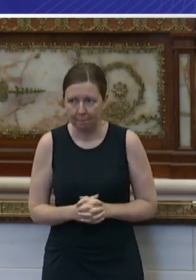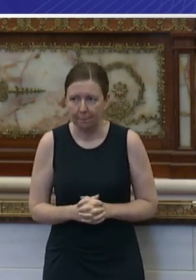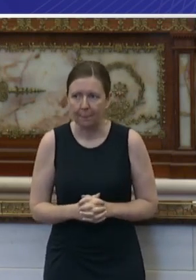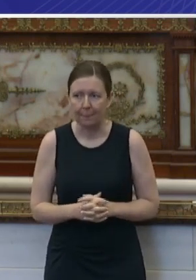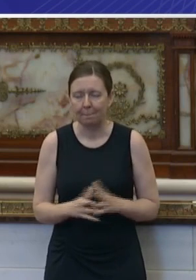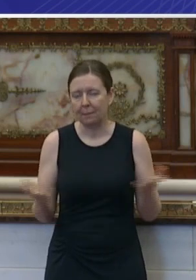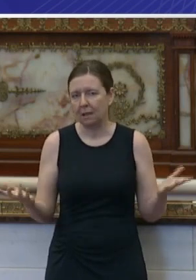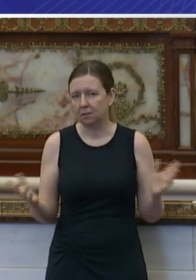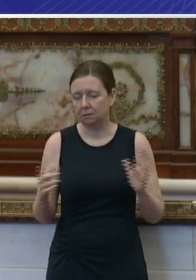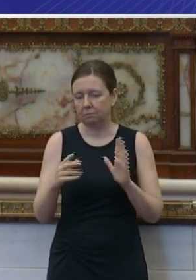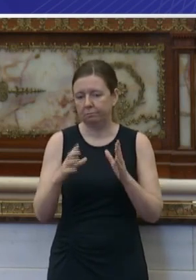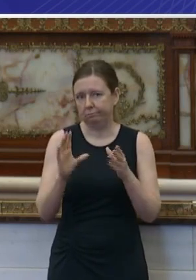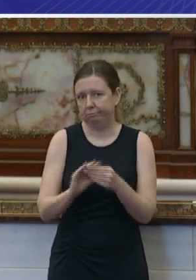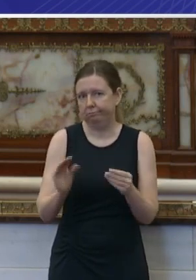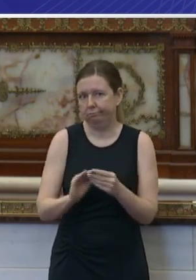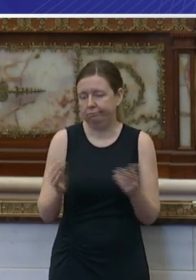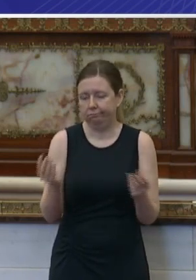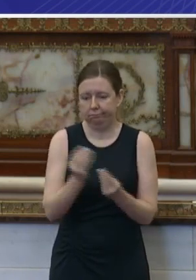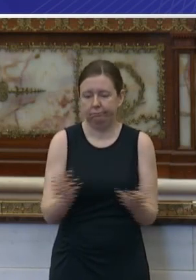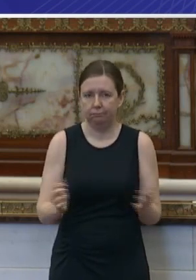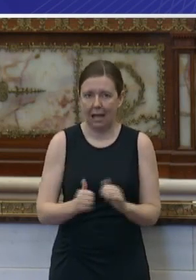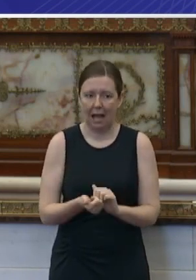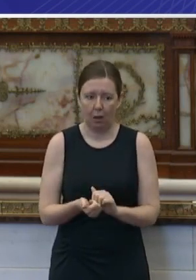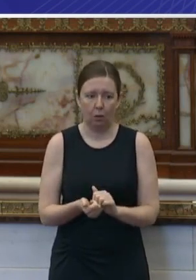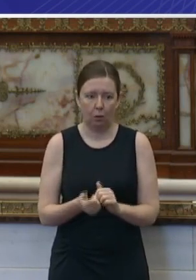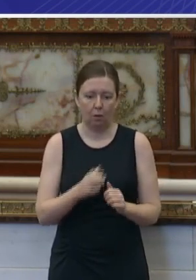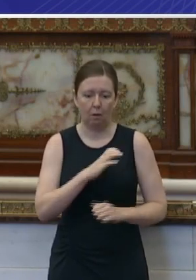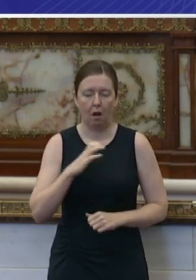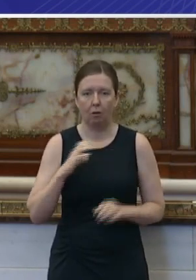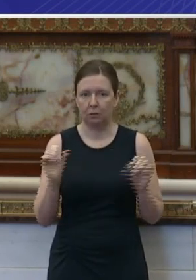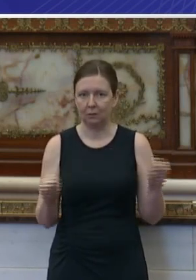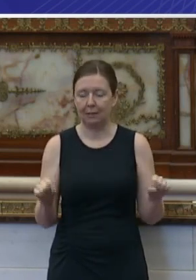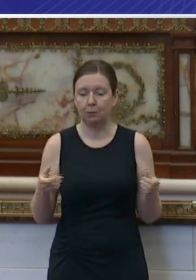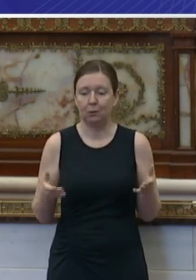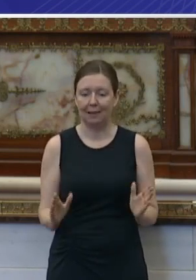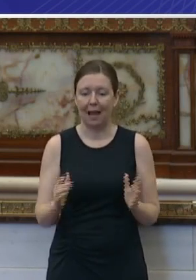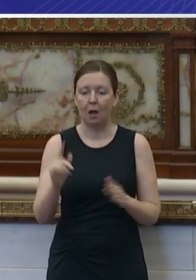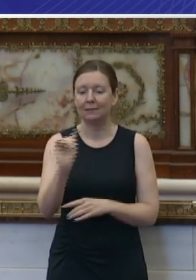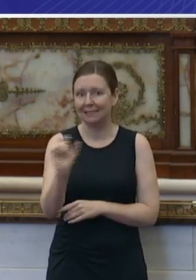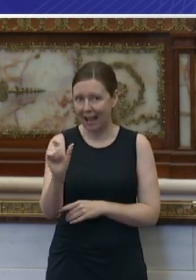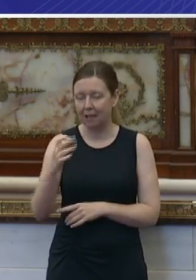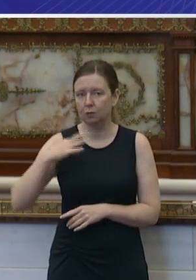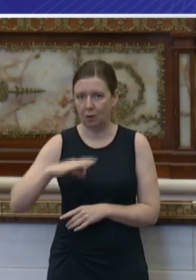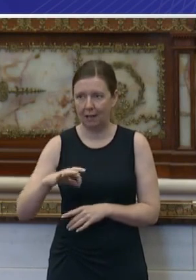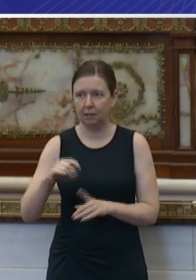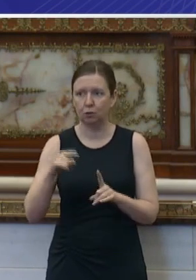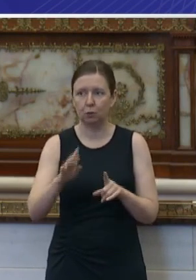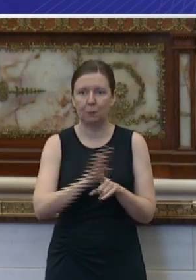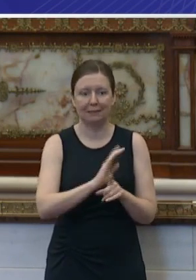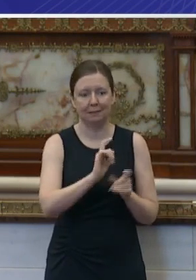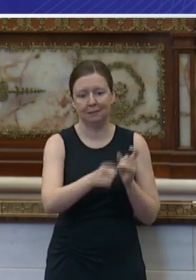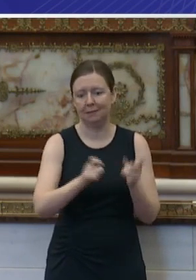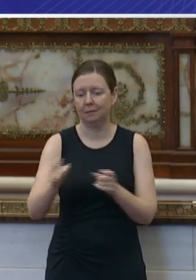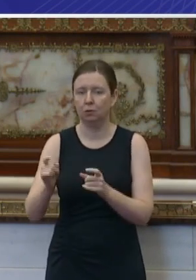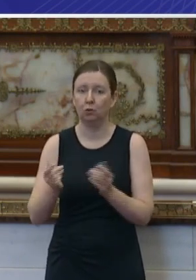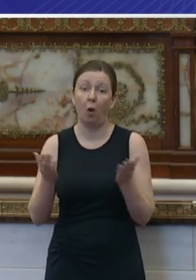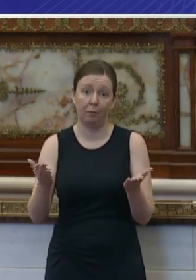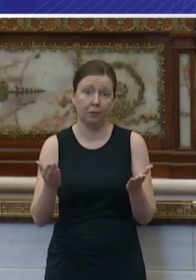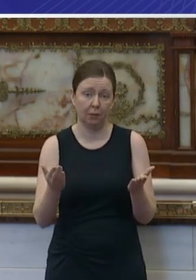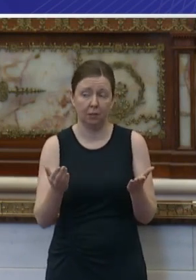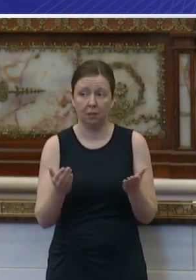I just highlighted in my testimony how Congress was able to allow tax credits to businesses to offer this,